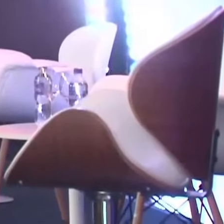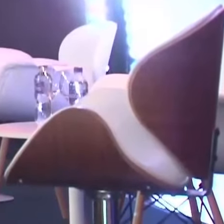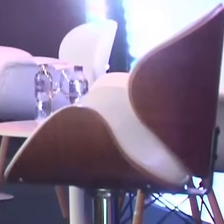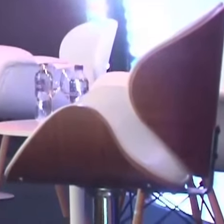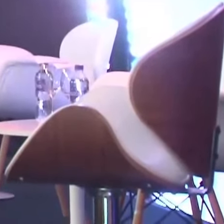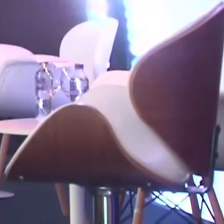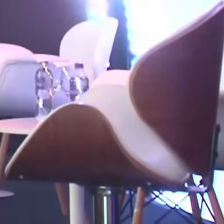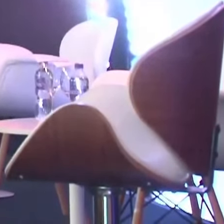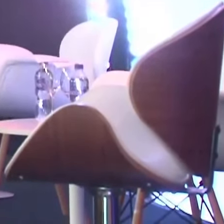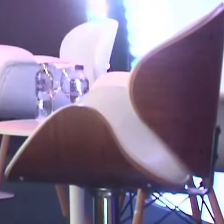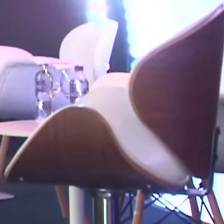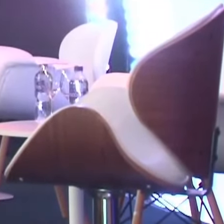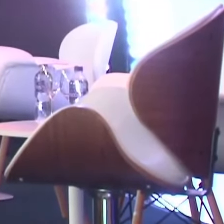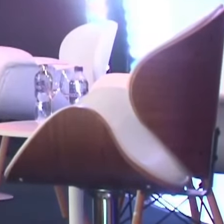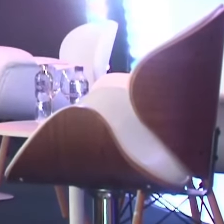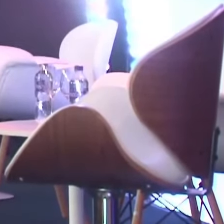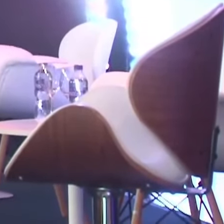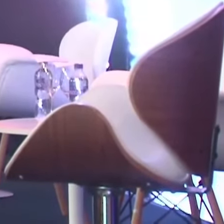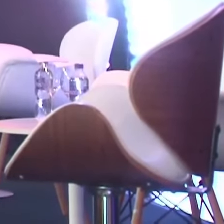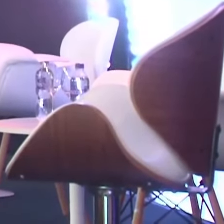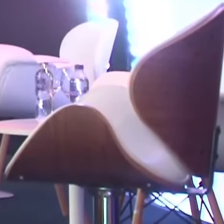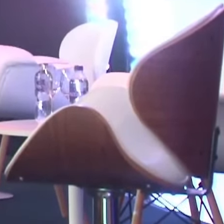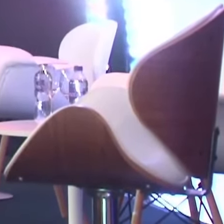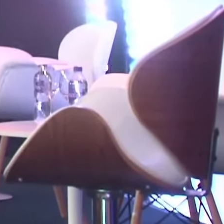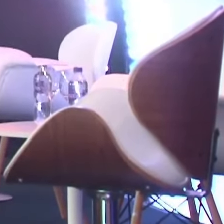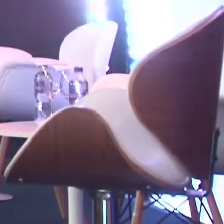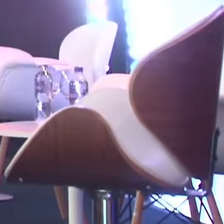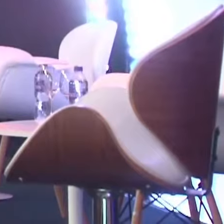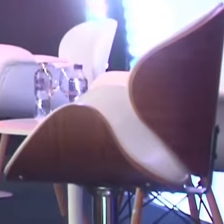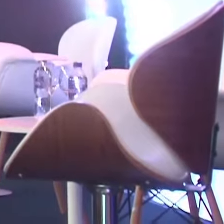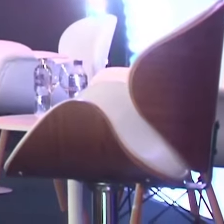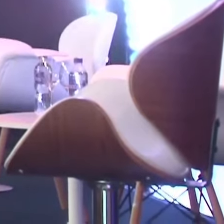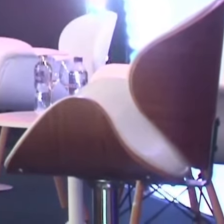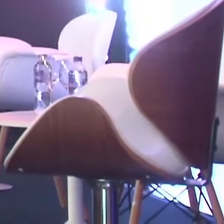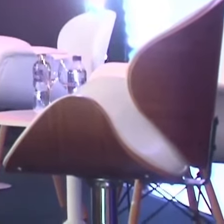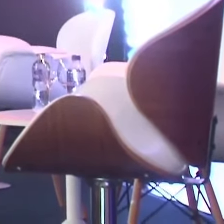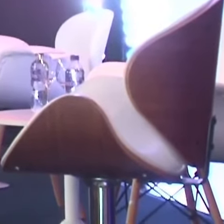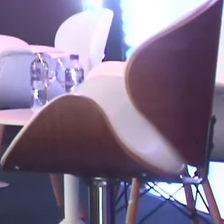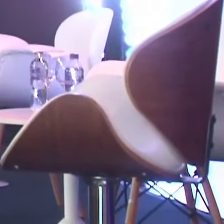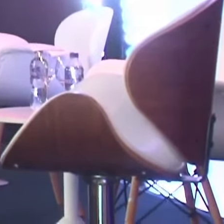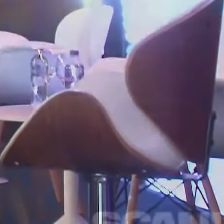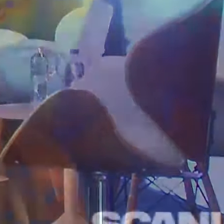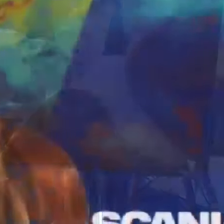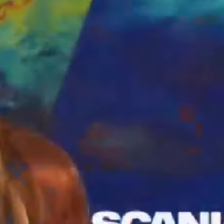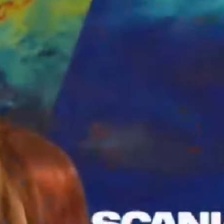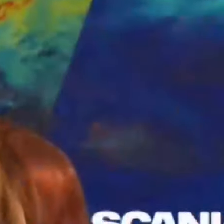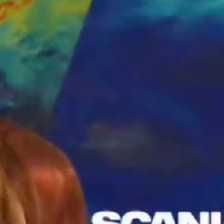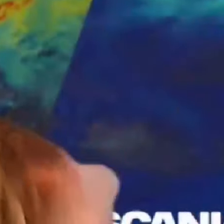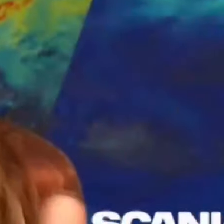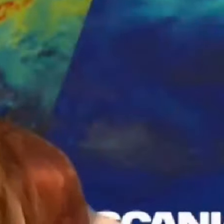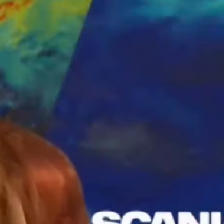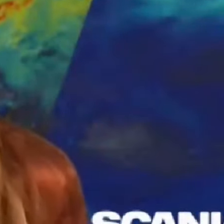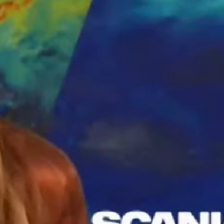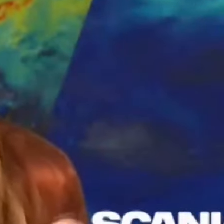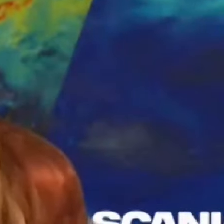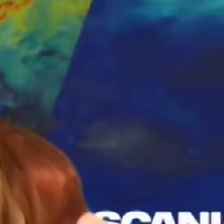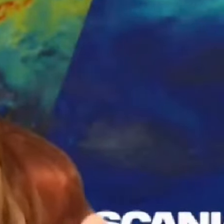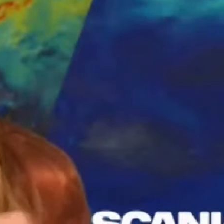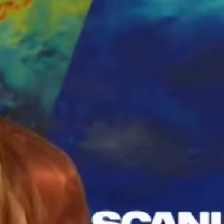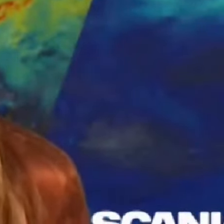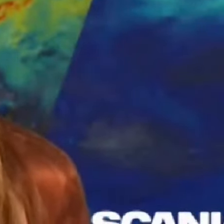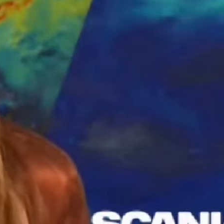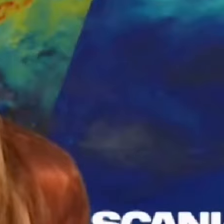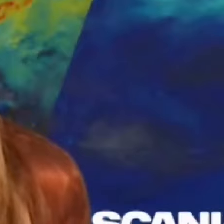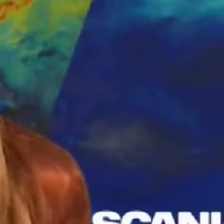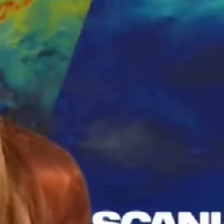that? Sure. So the whole premise of the book was not so much